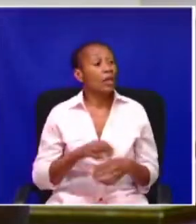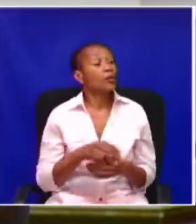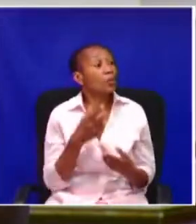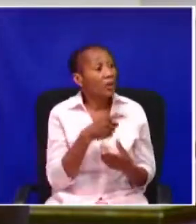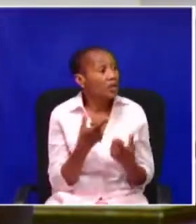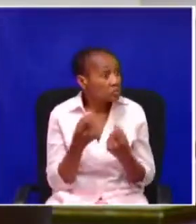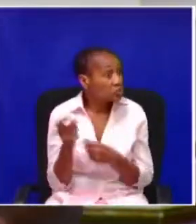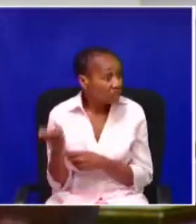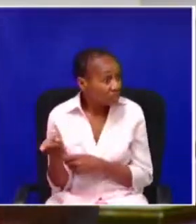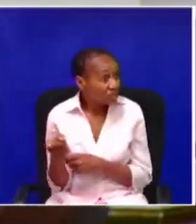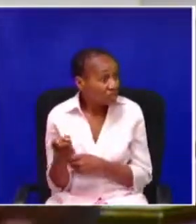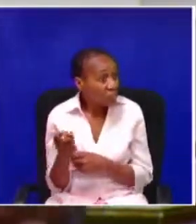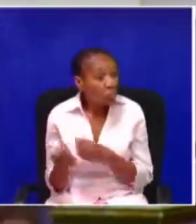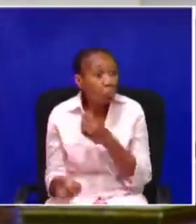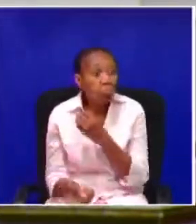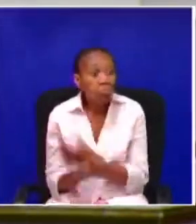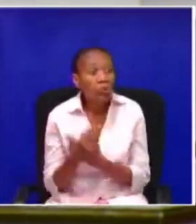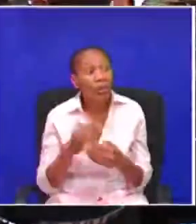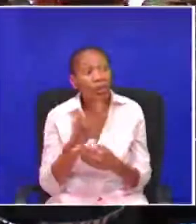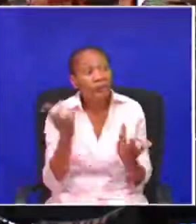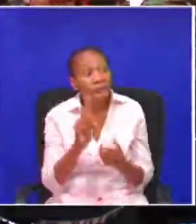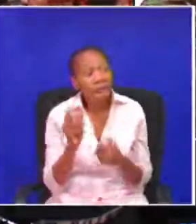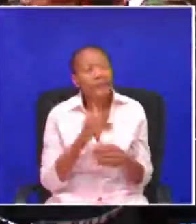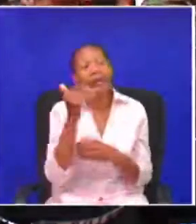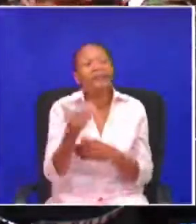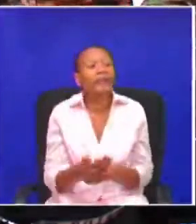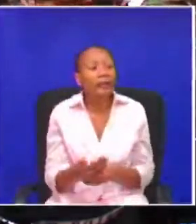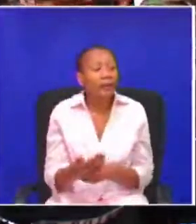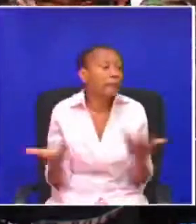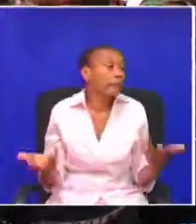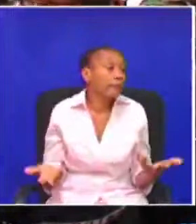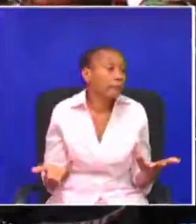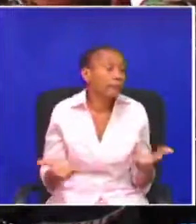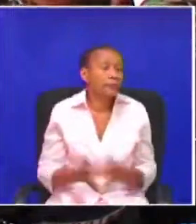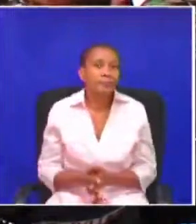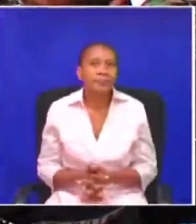I thank you. Honorable President.